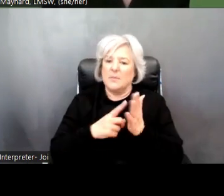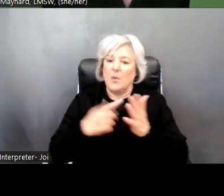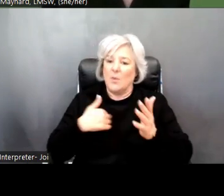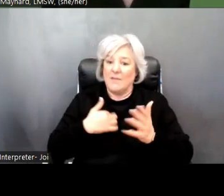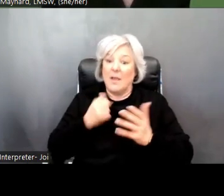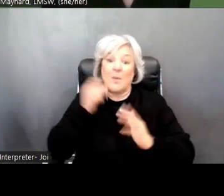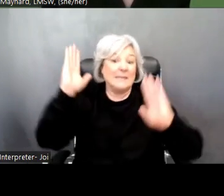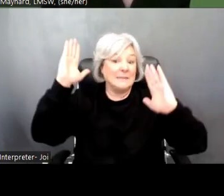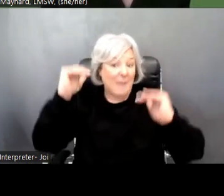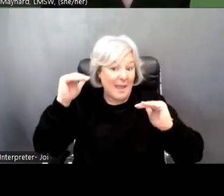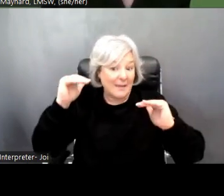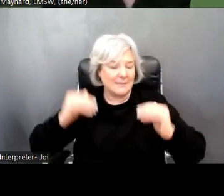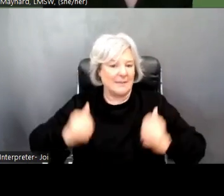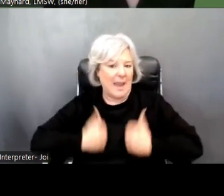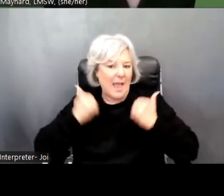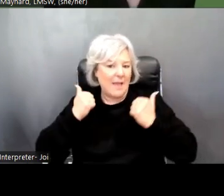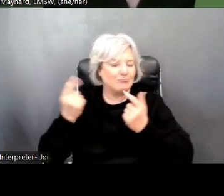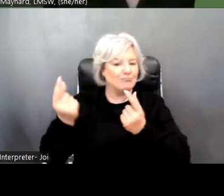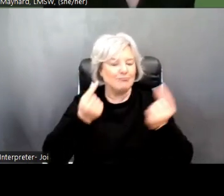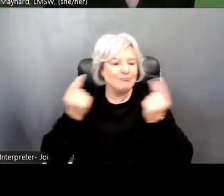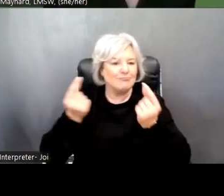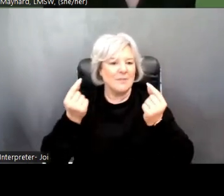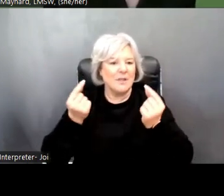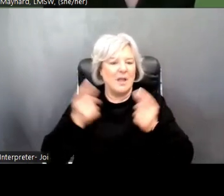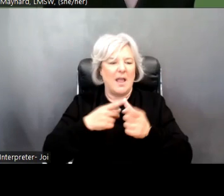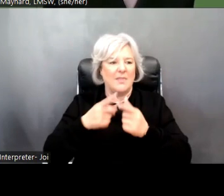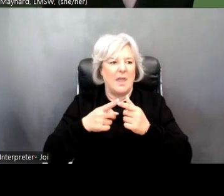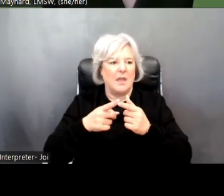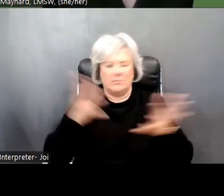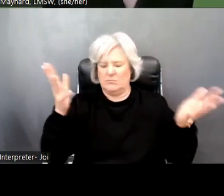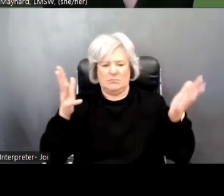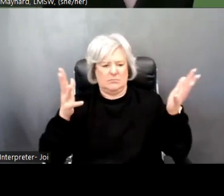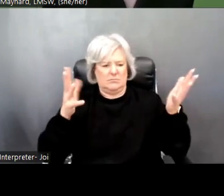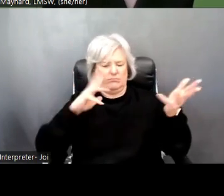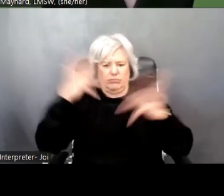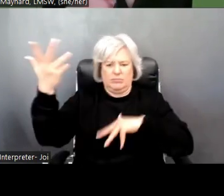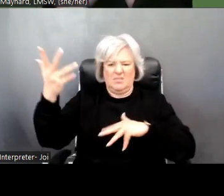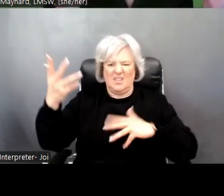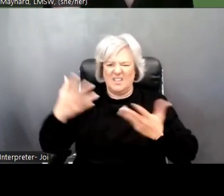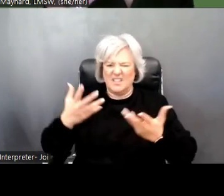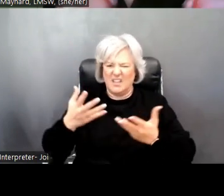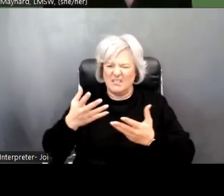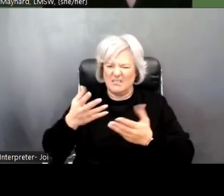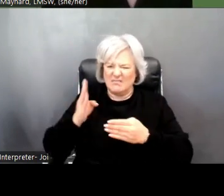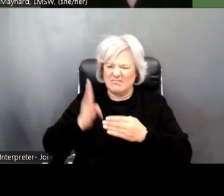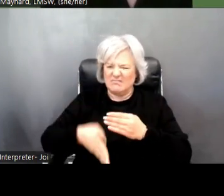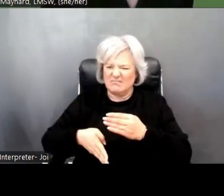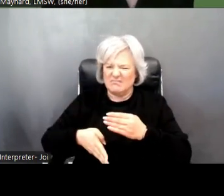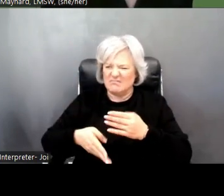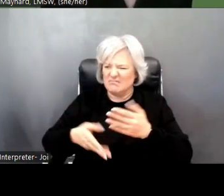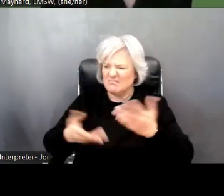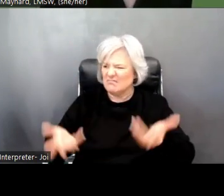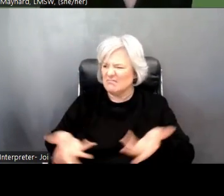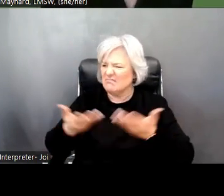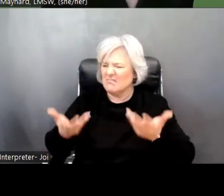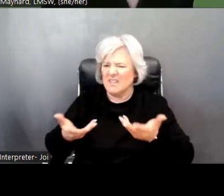hard to really accept that finality of that loss. There's somebody there and I know it, and I just can't reach them. Out